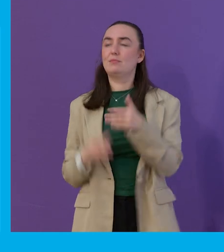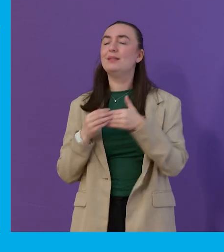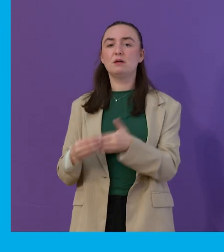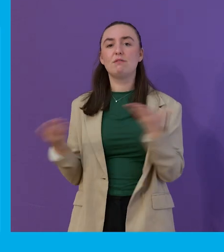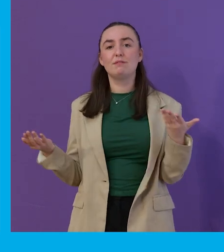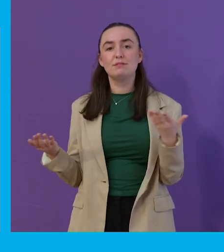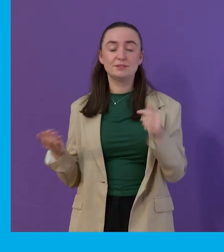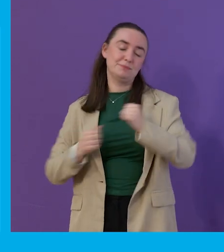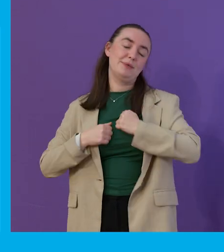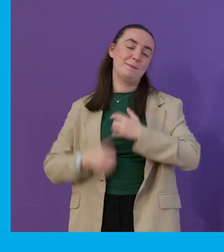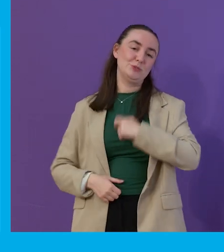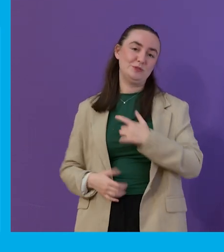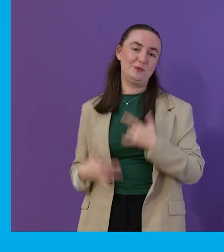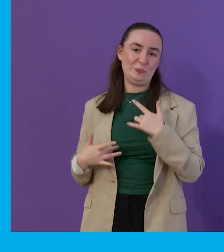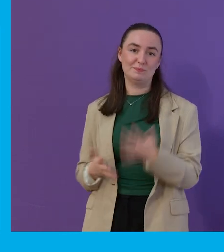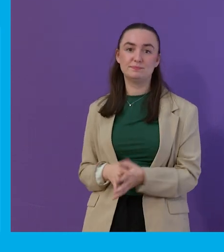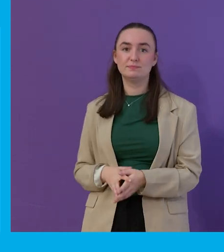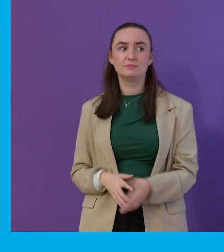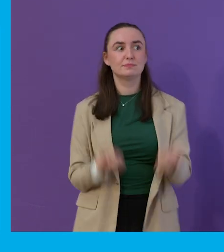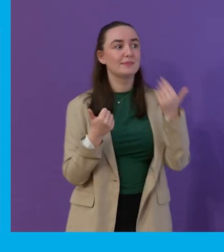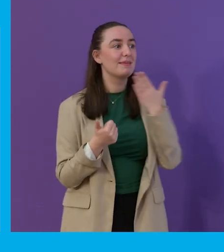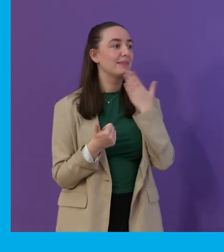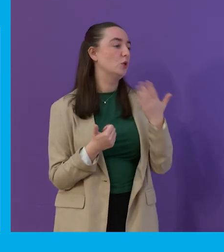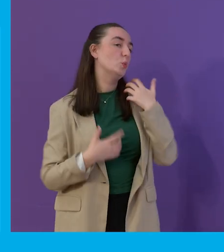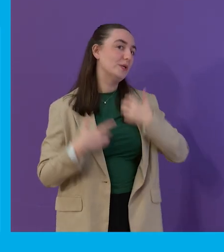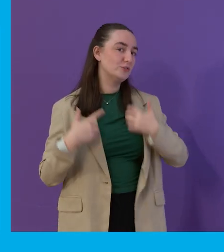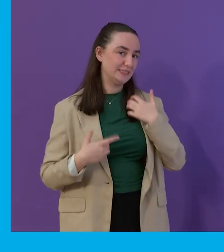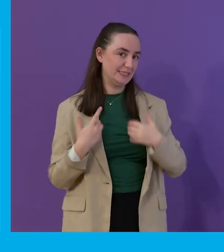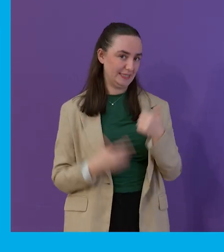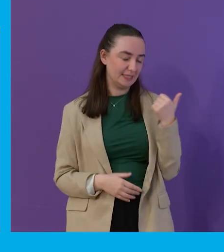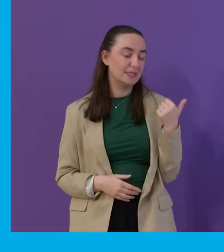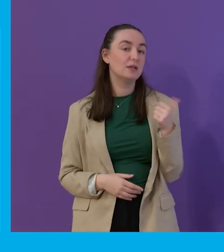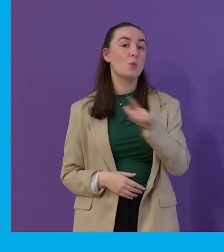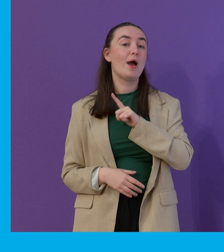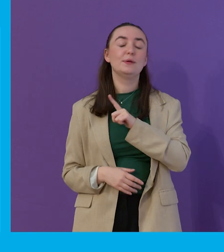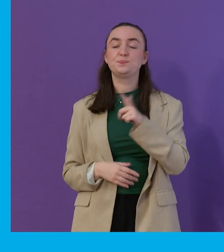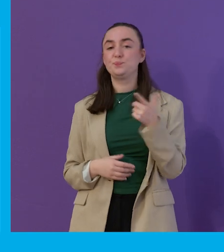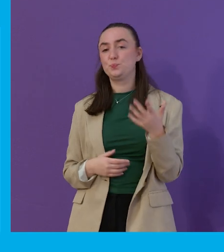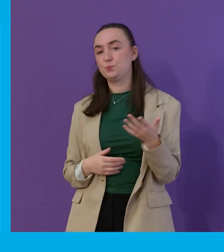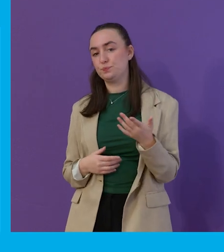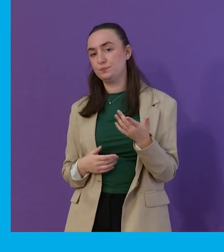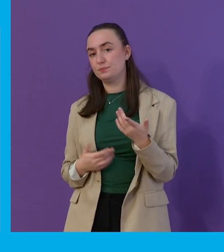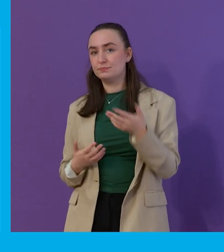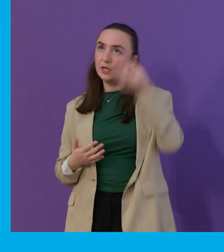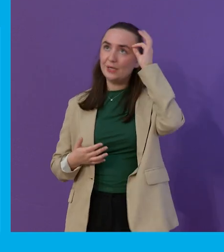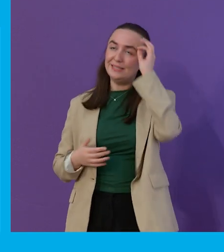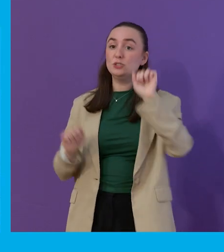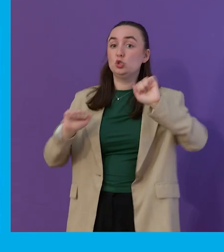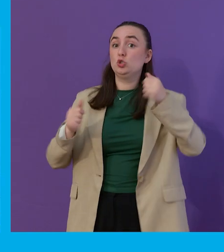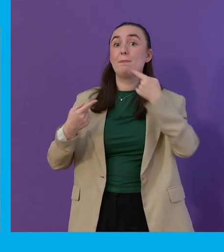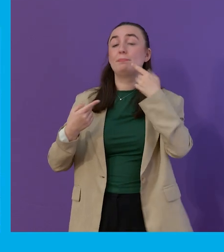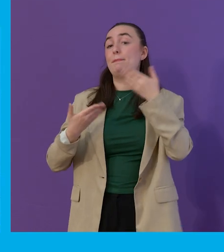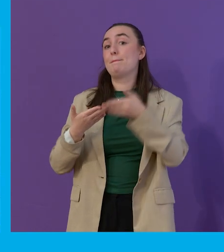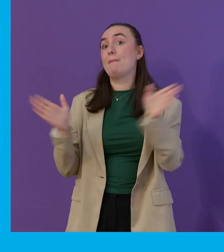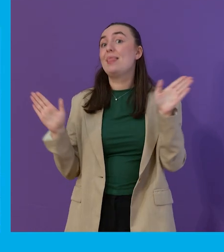So just a personal view. Okay, thanks very much for that. I'd be interested to hear, because committee, not necessarily publicly, but we